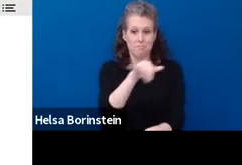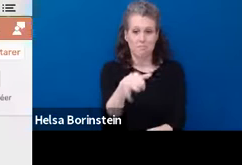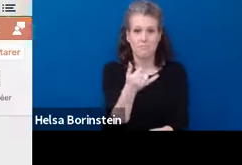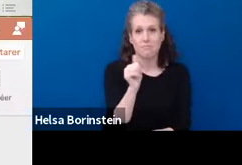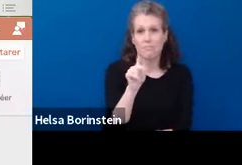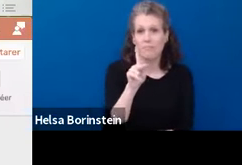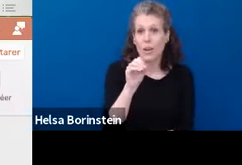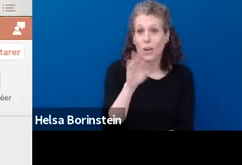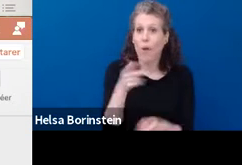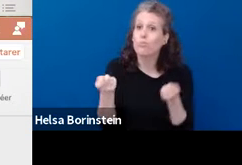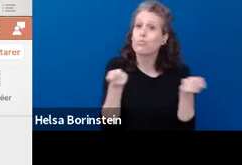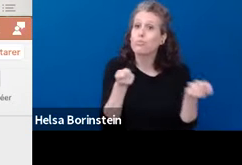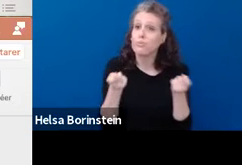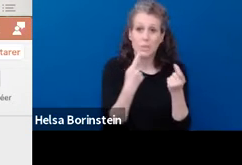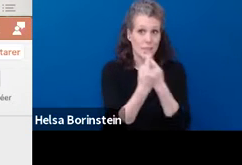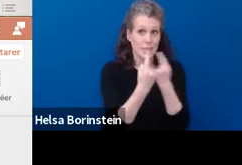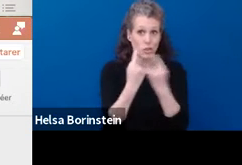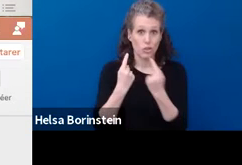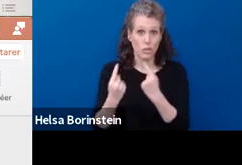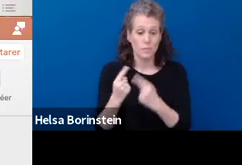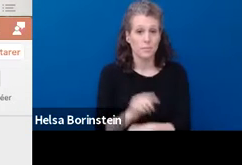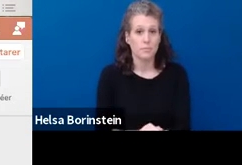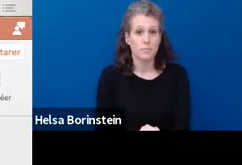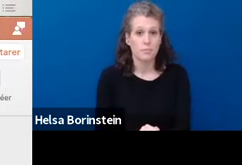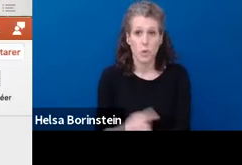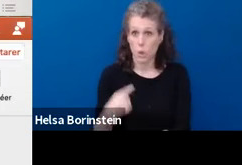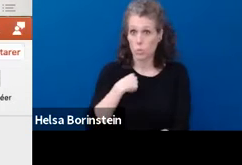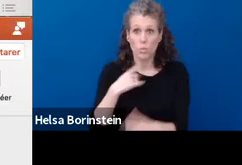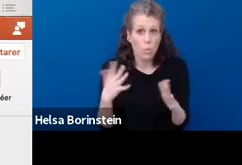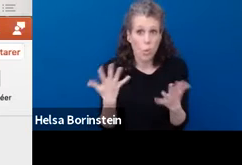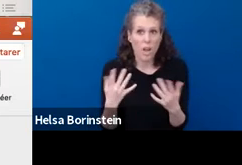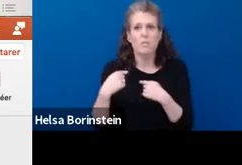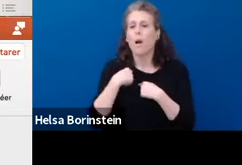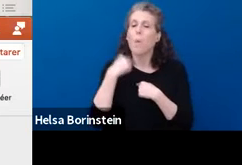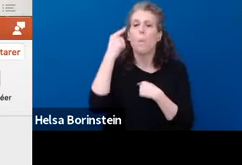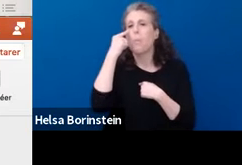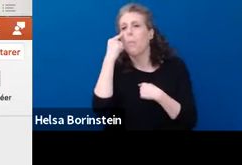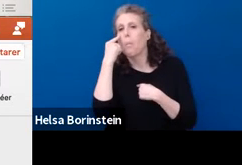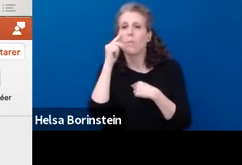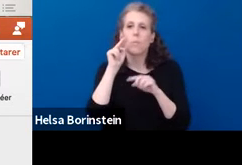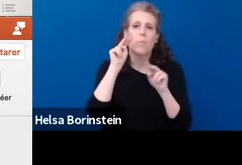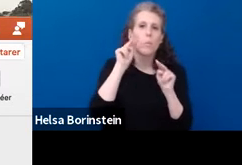moderate the discussions, and I can keep an eye on